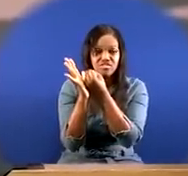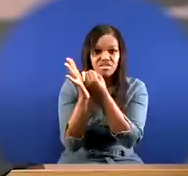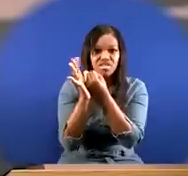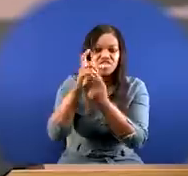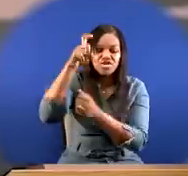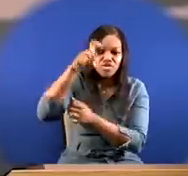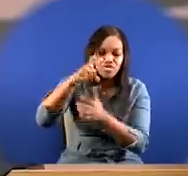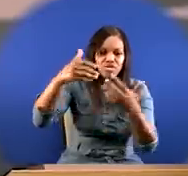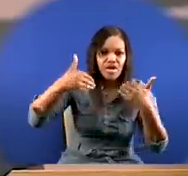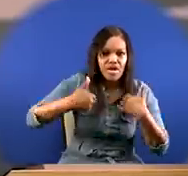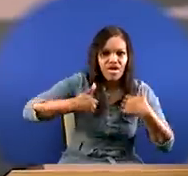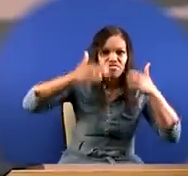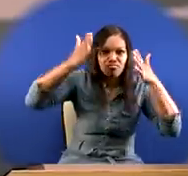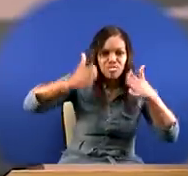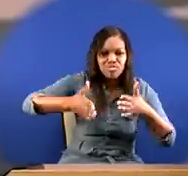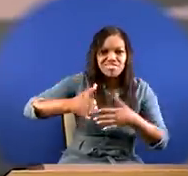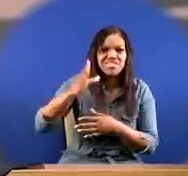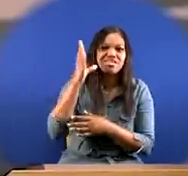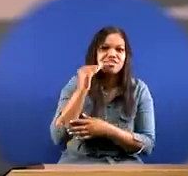ought to have a witness.